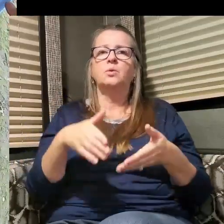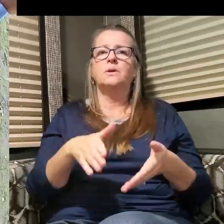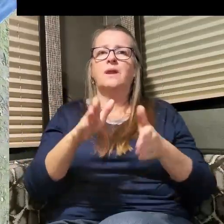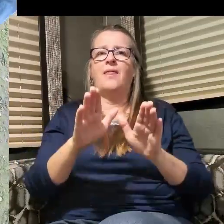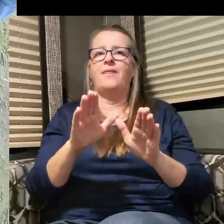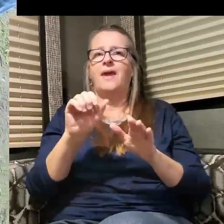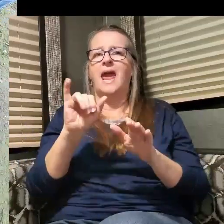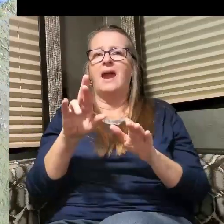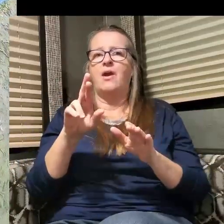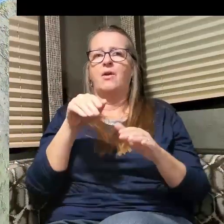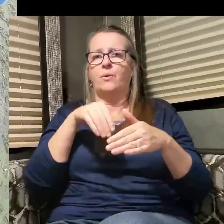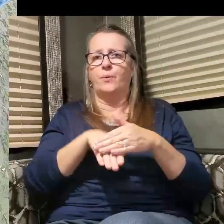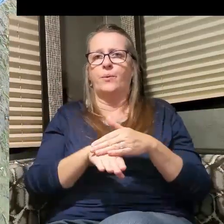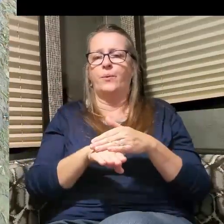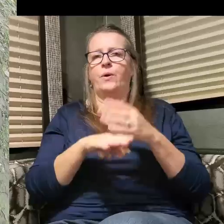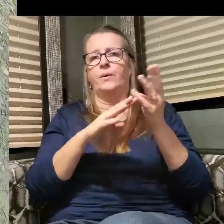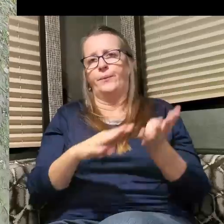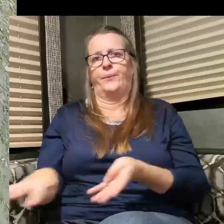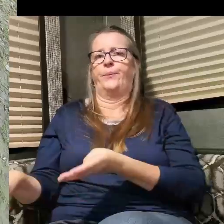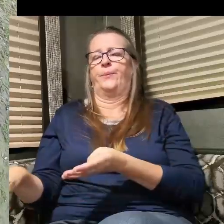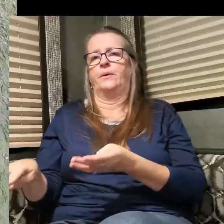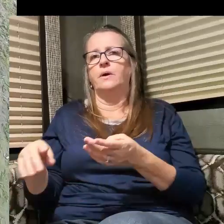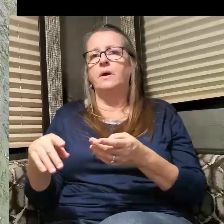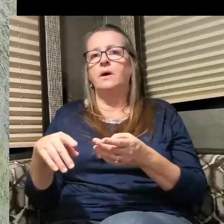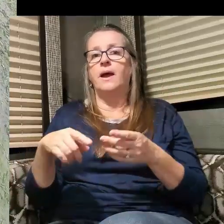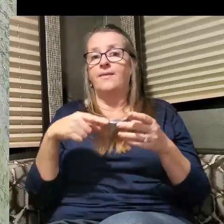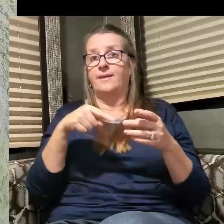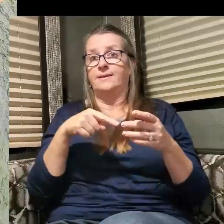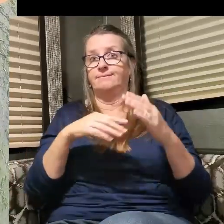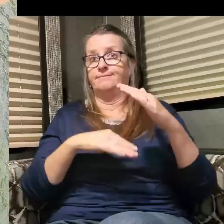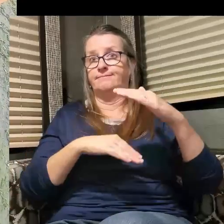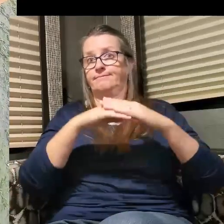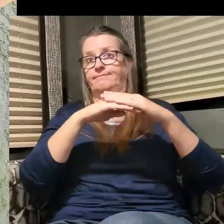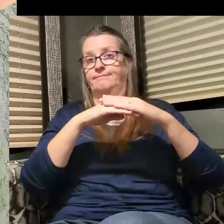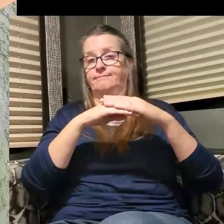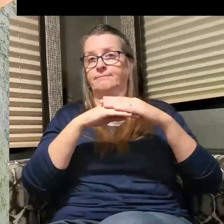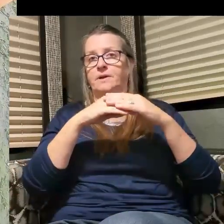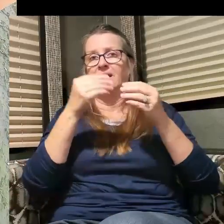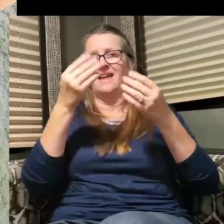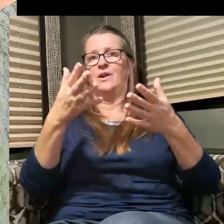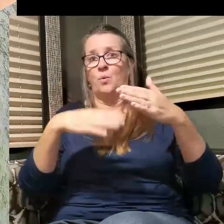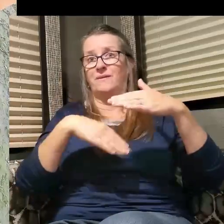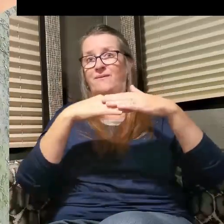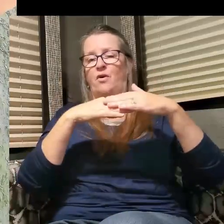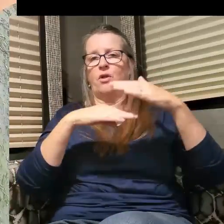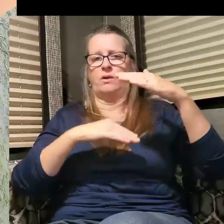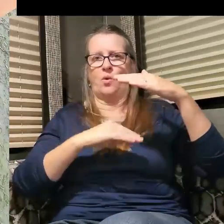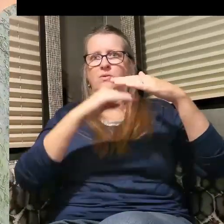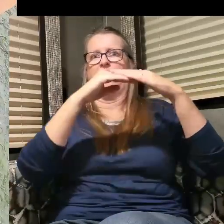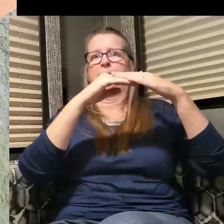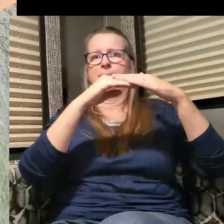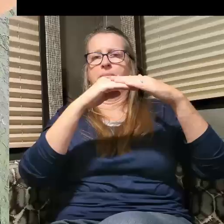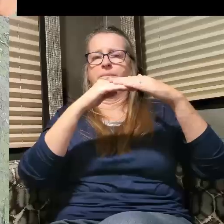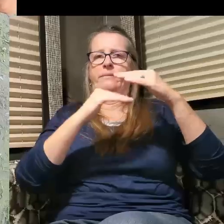let the air in so it will drain. And this also lets you know when it's full, because it raises up. I can't